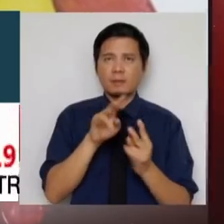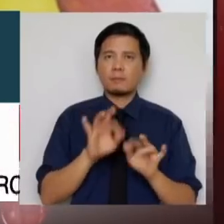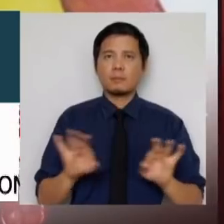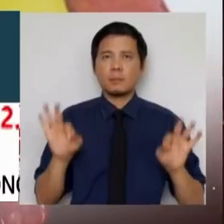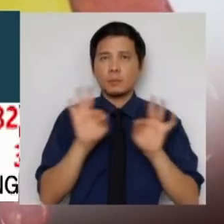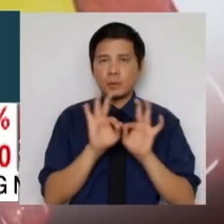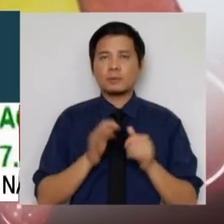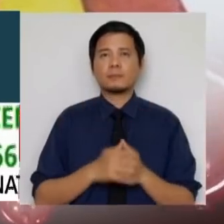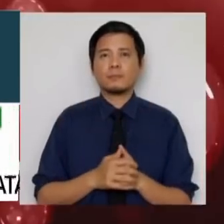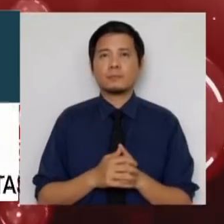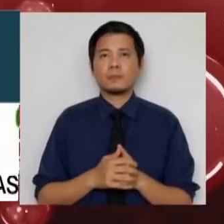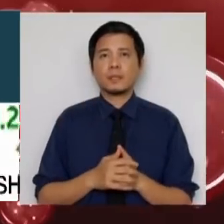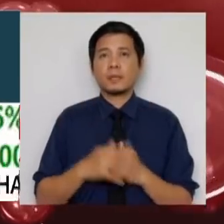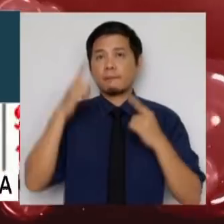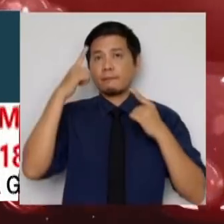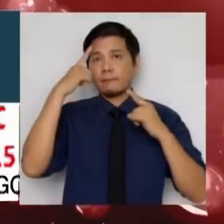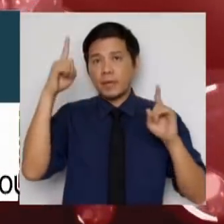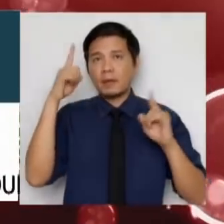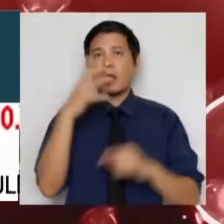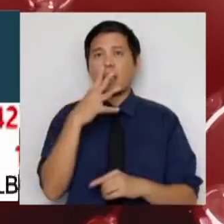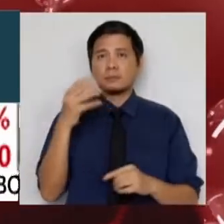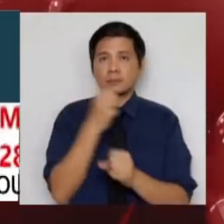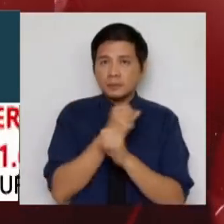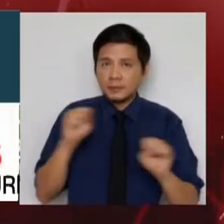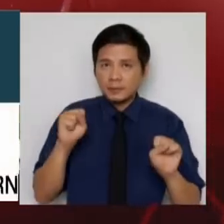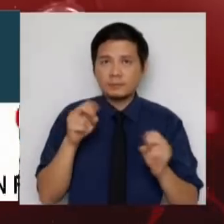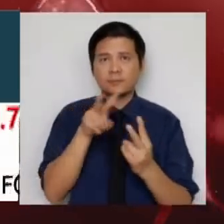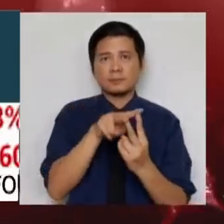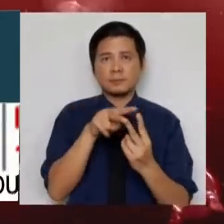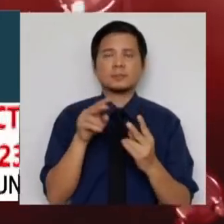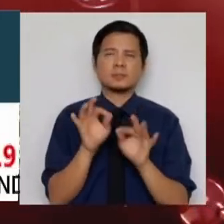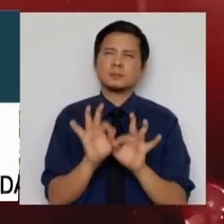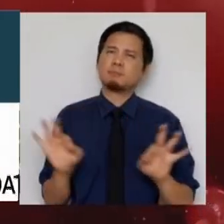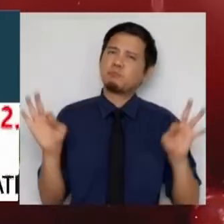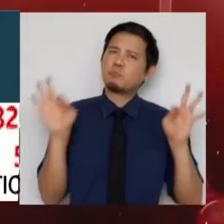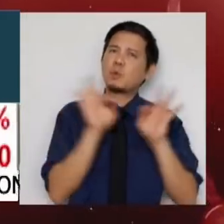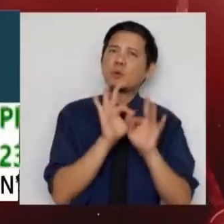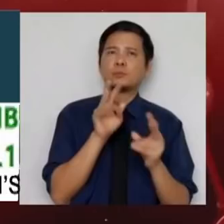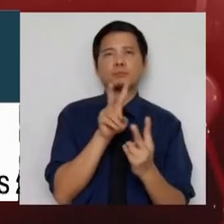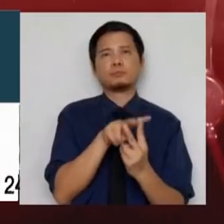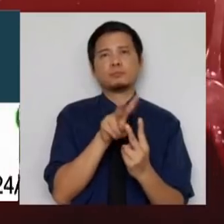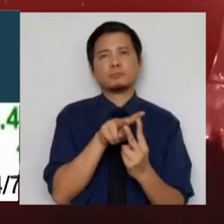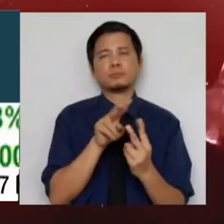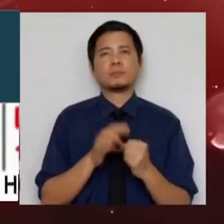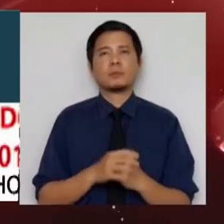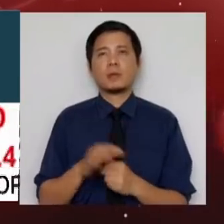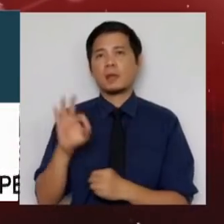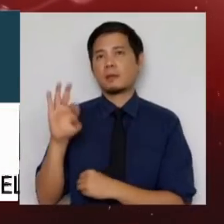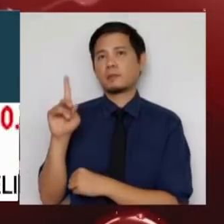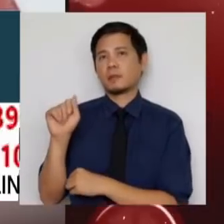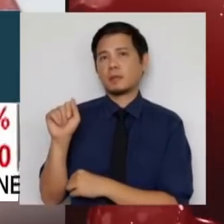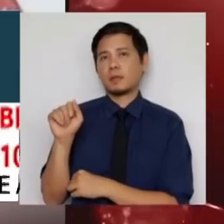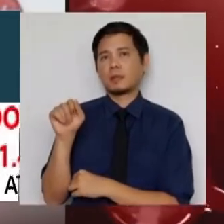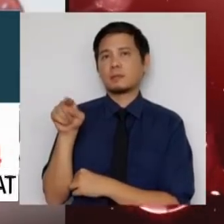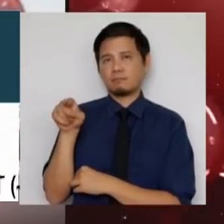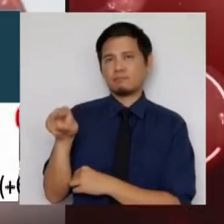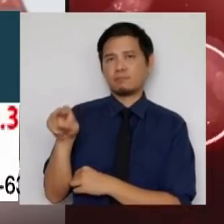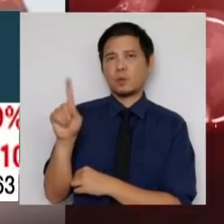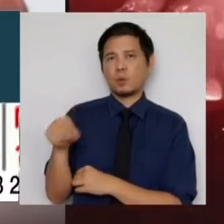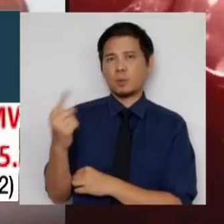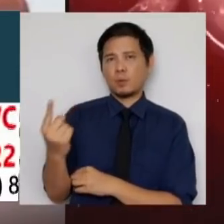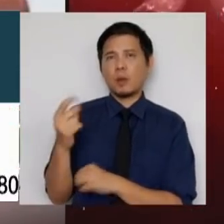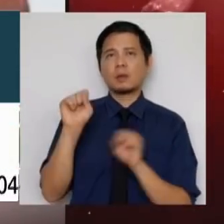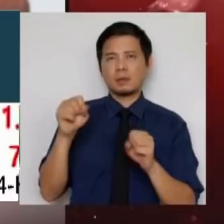and safe for the people. No? So I think that is the most important component here. And only the FDA can really say if a drug is safe